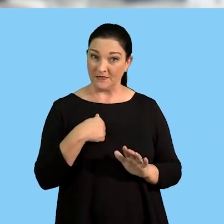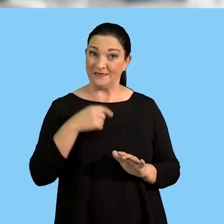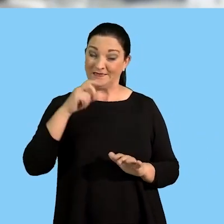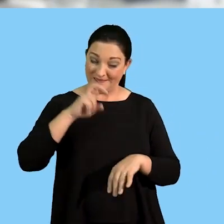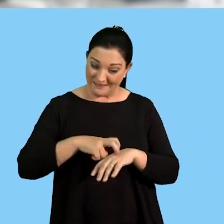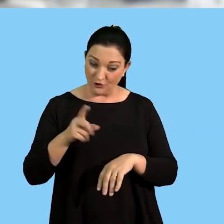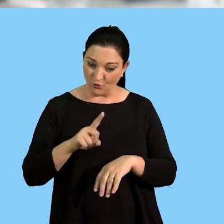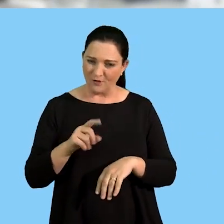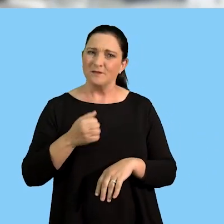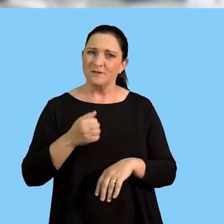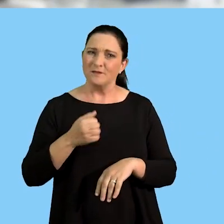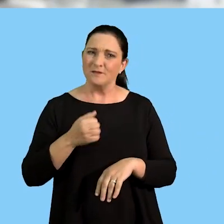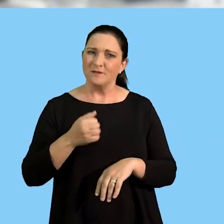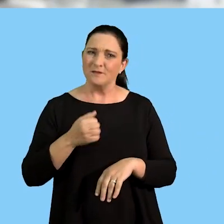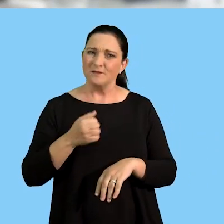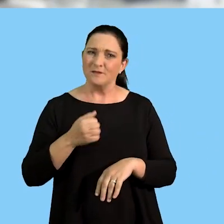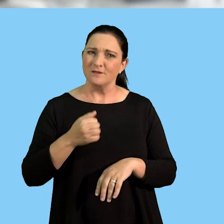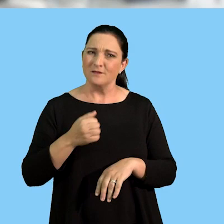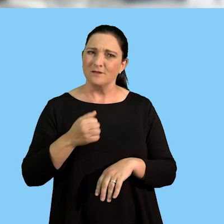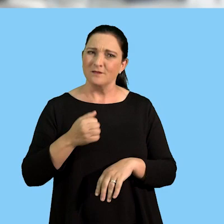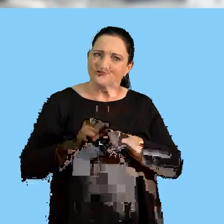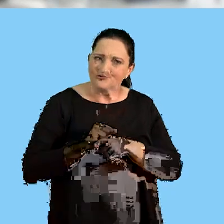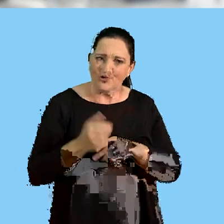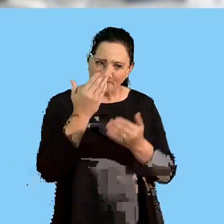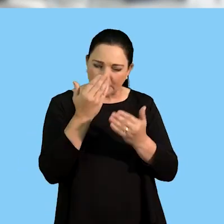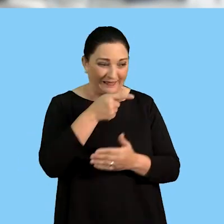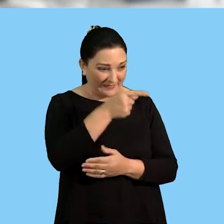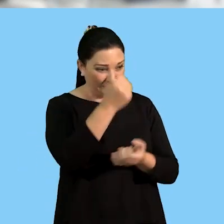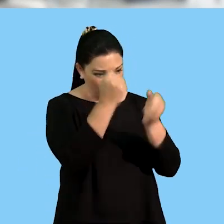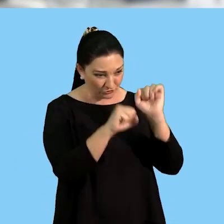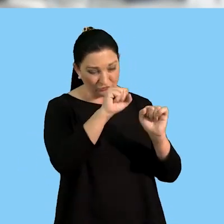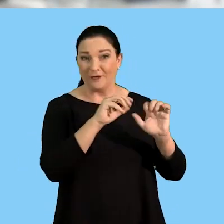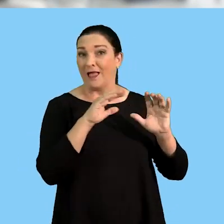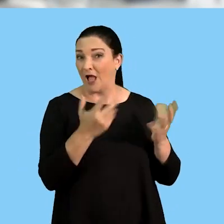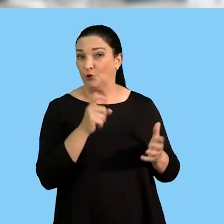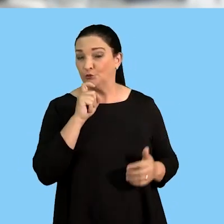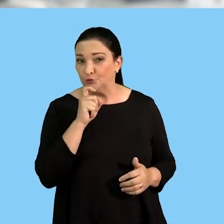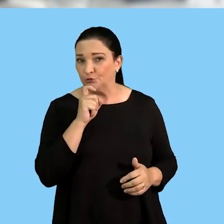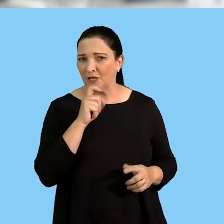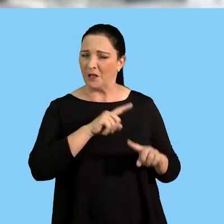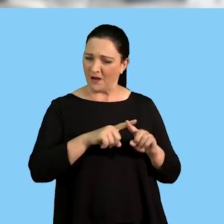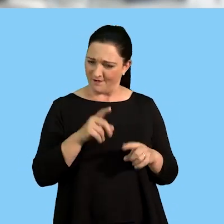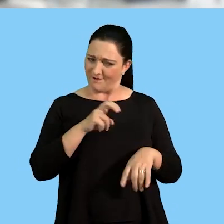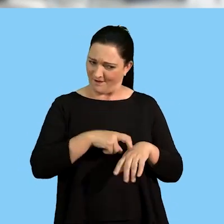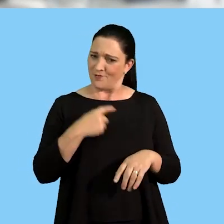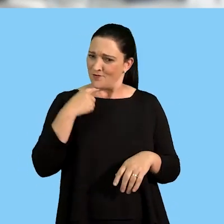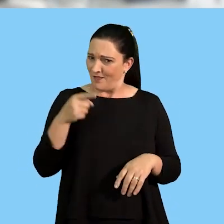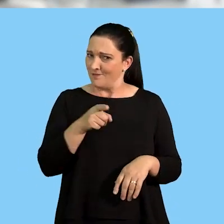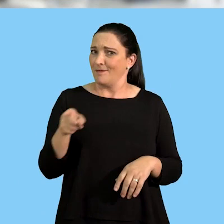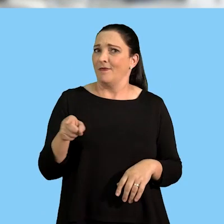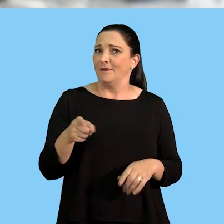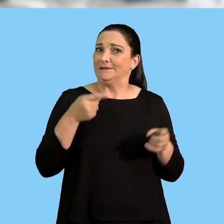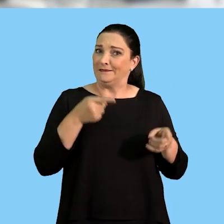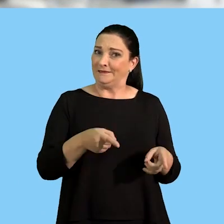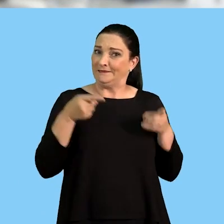to train my employees on the machine. And I also need to warn them of the certain hazards that